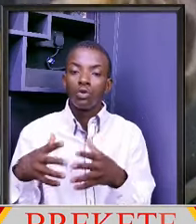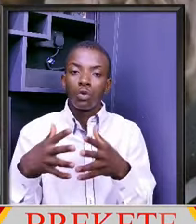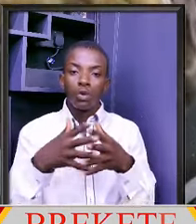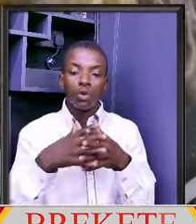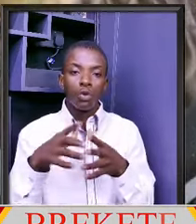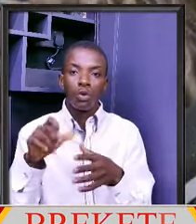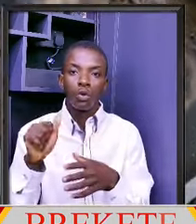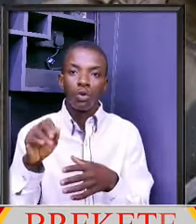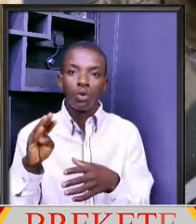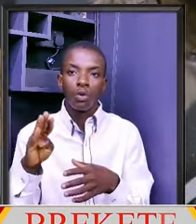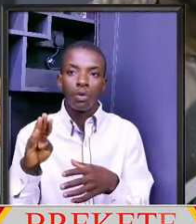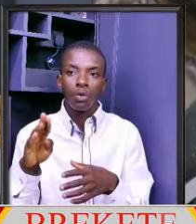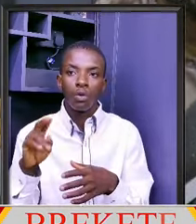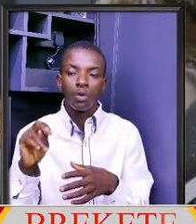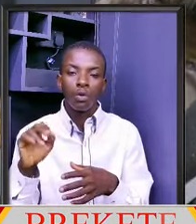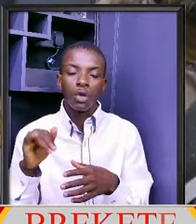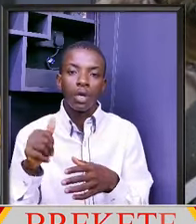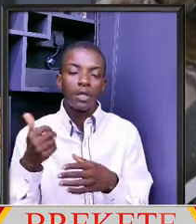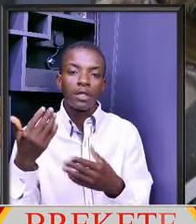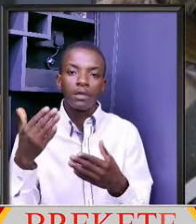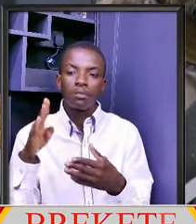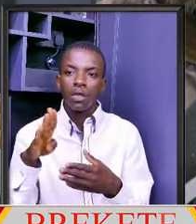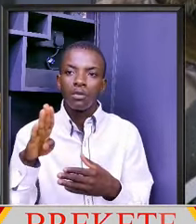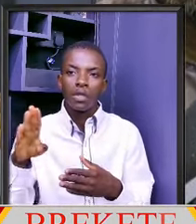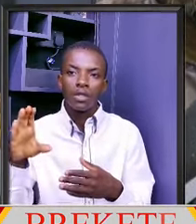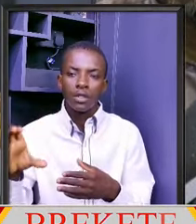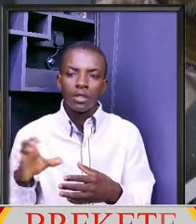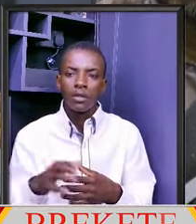say anything BBC. It's impossible.